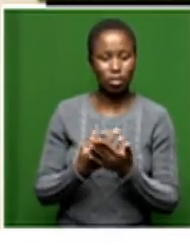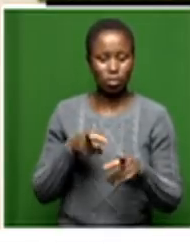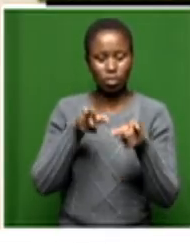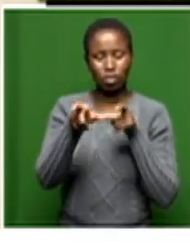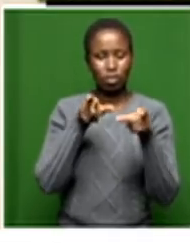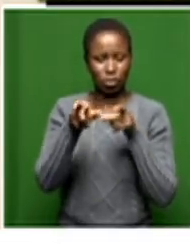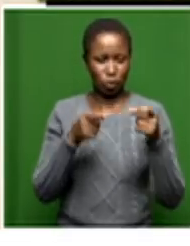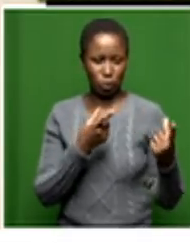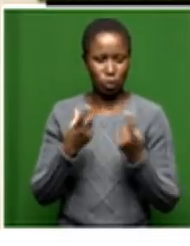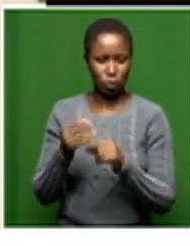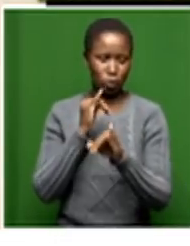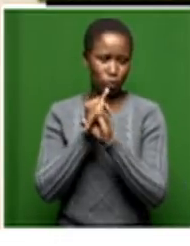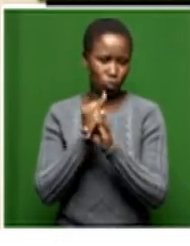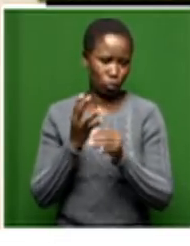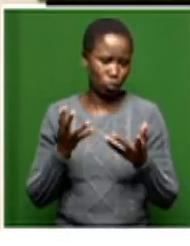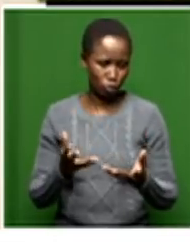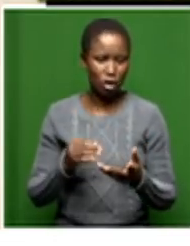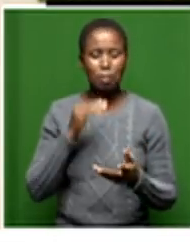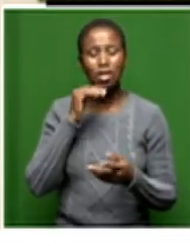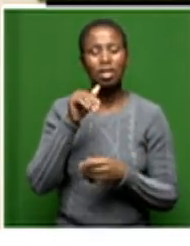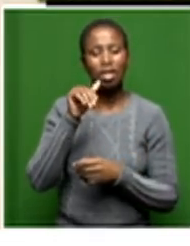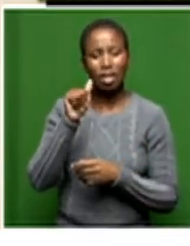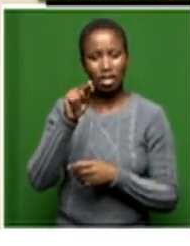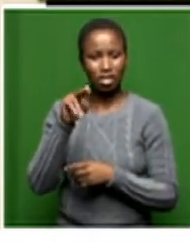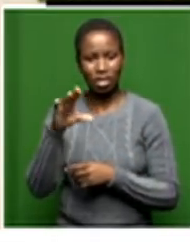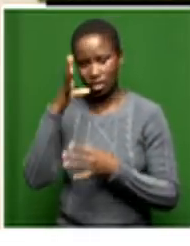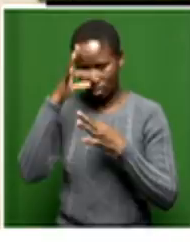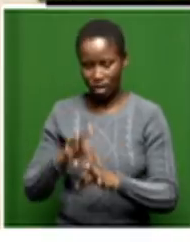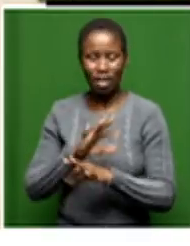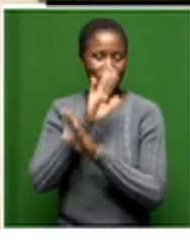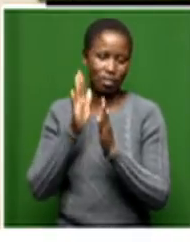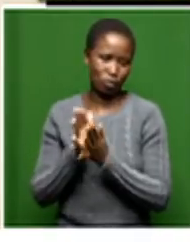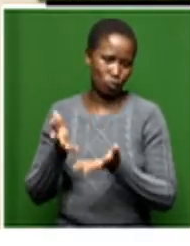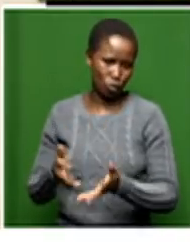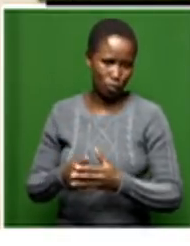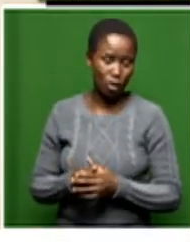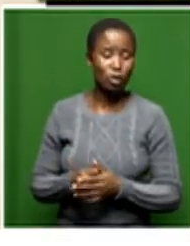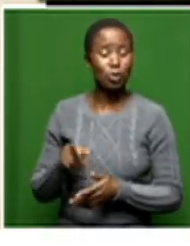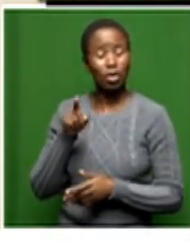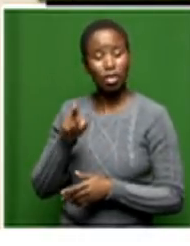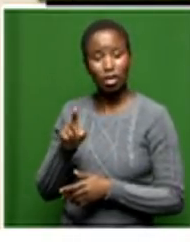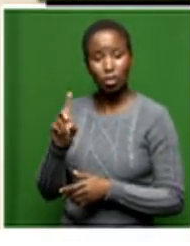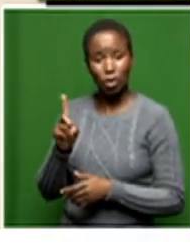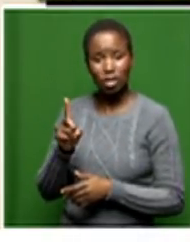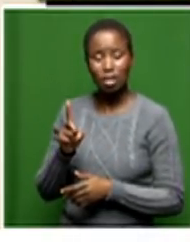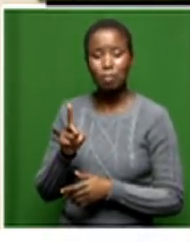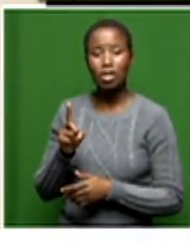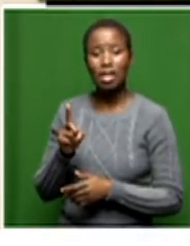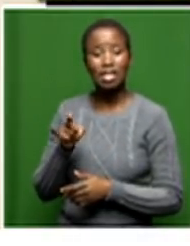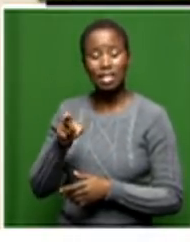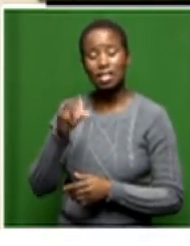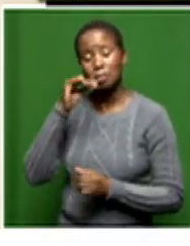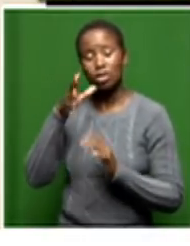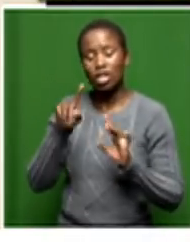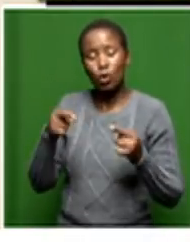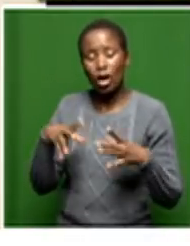that endorses decisions of the executive, even when they are questionable. And that is where the problem is. And the Speaker must not lump us or tie us